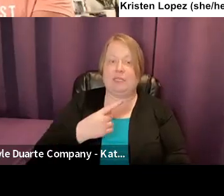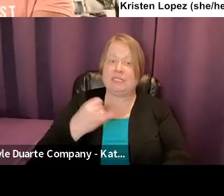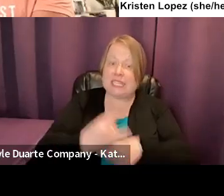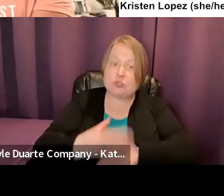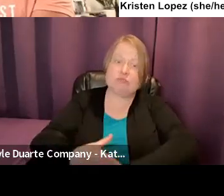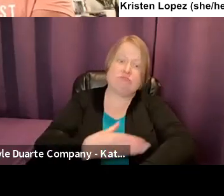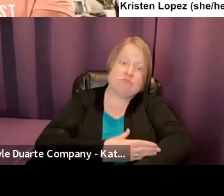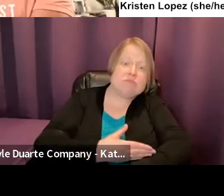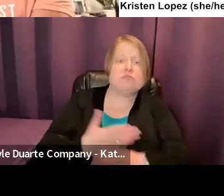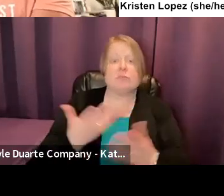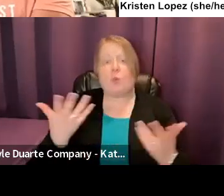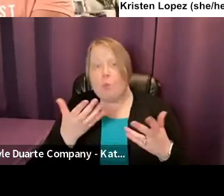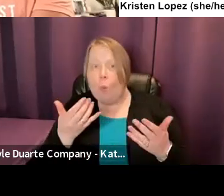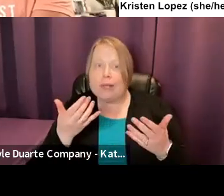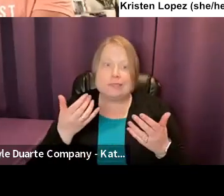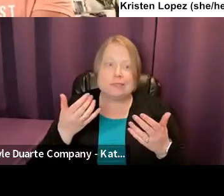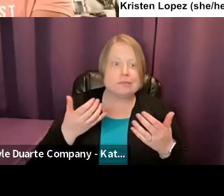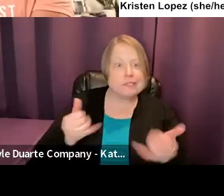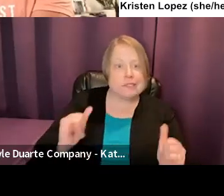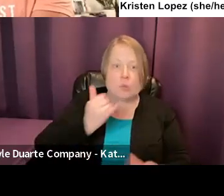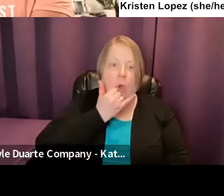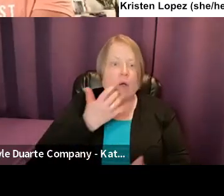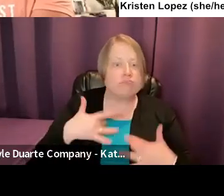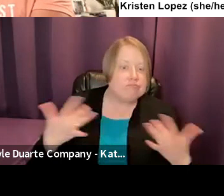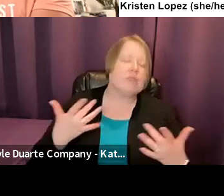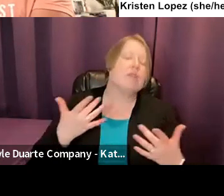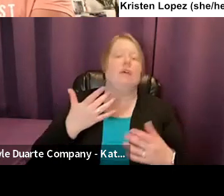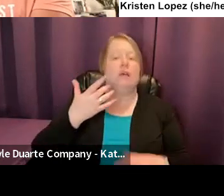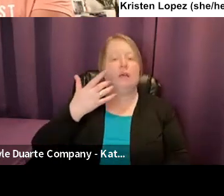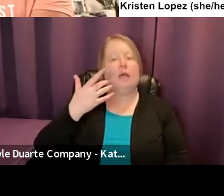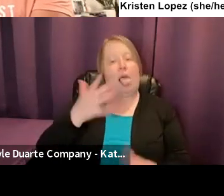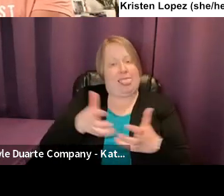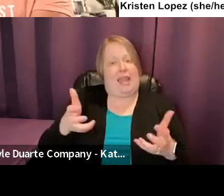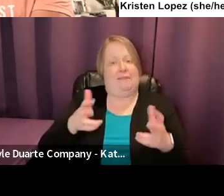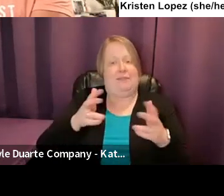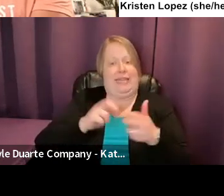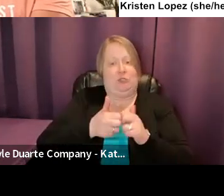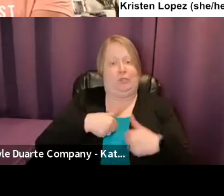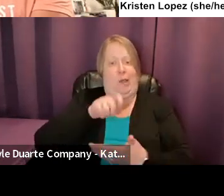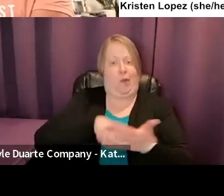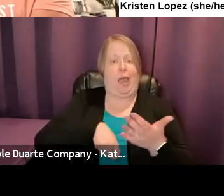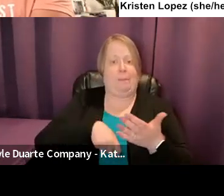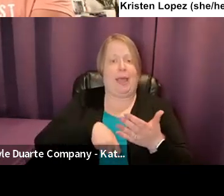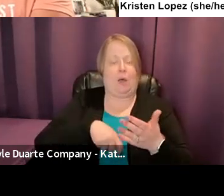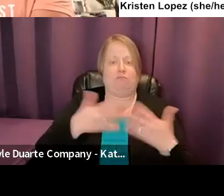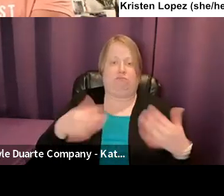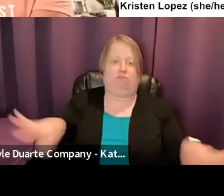most disability narratives are about white men, usually upwardly